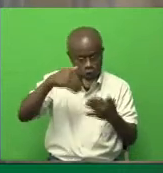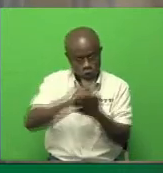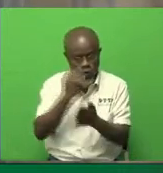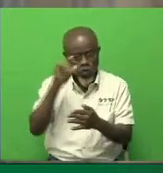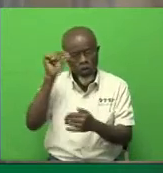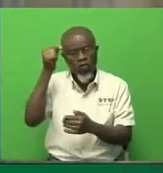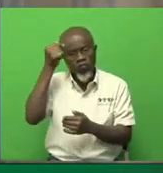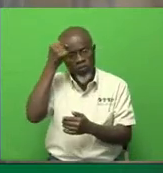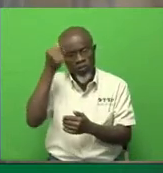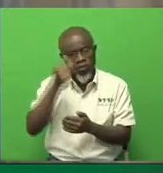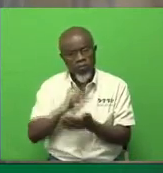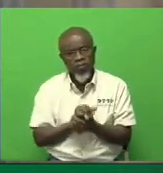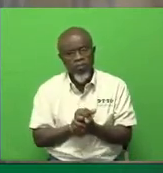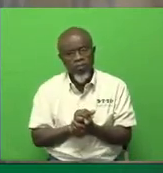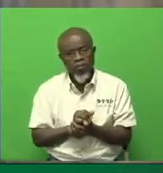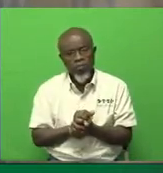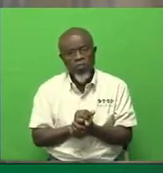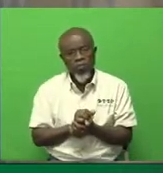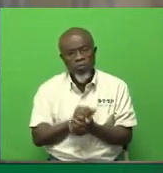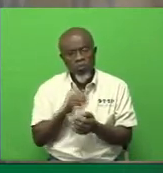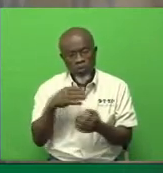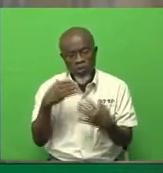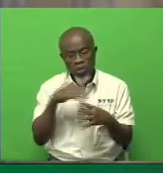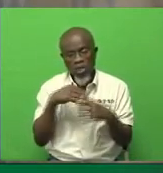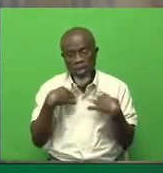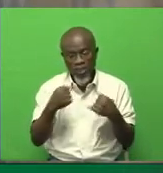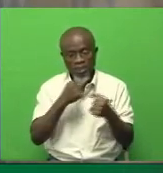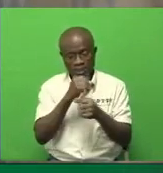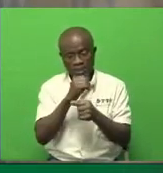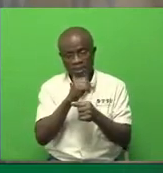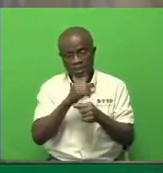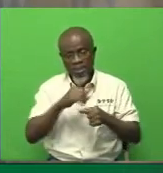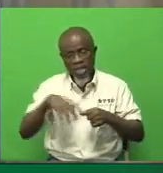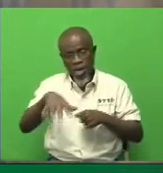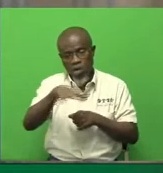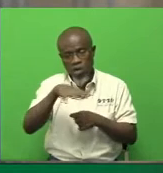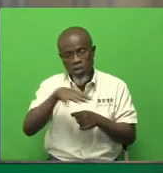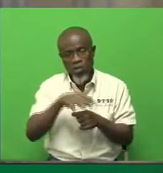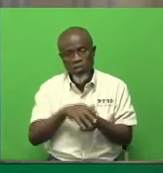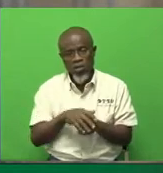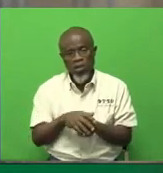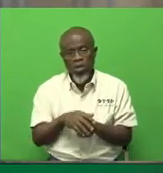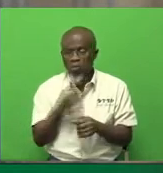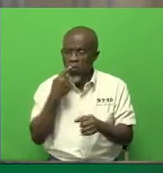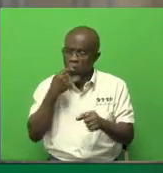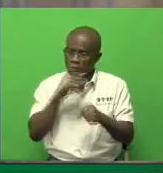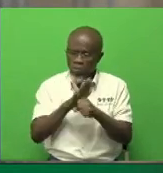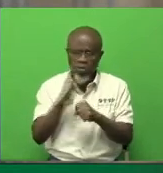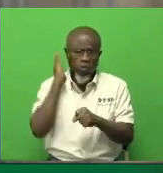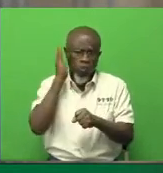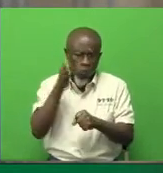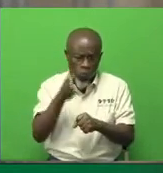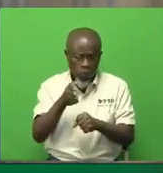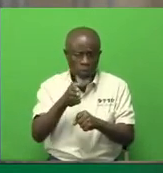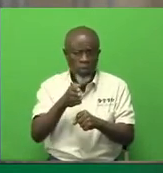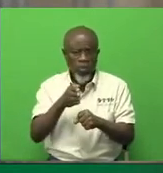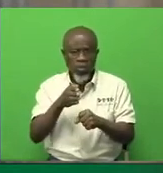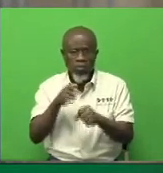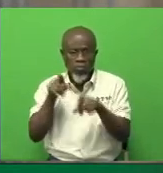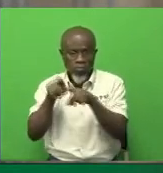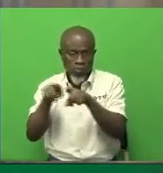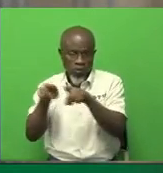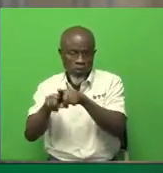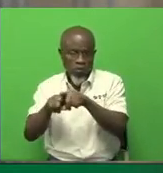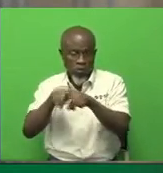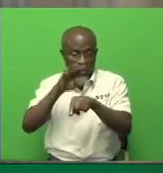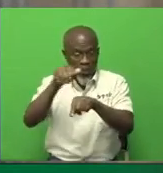in the health sector I want to give the commitment again that we will also establish a commission of